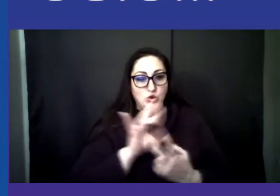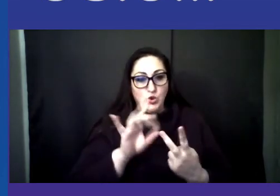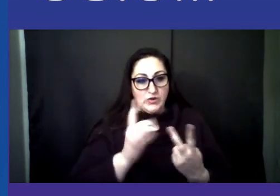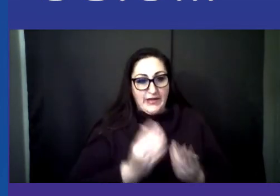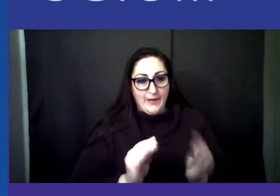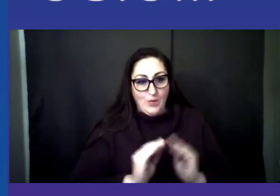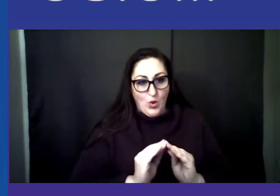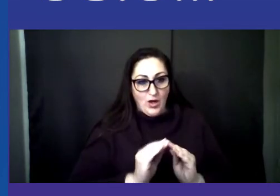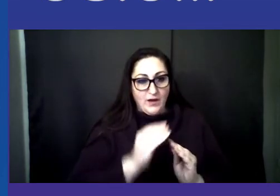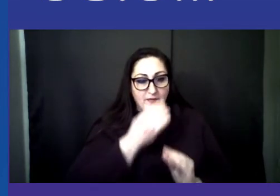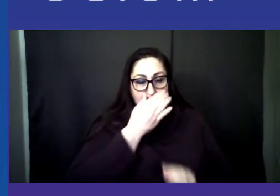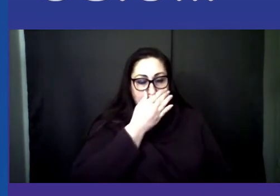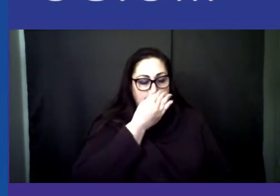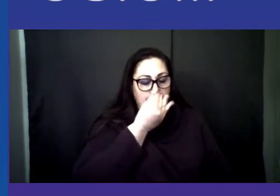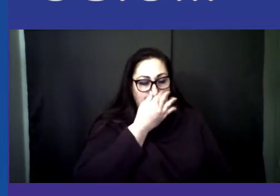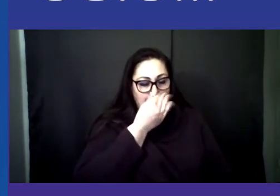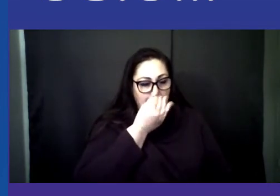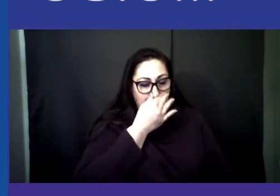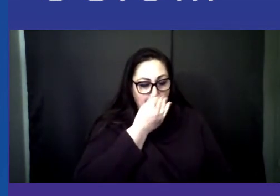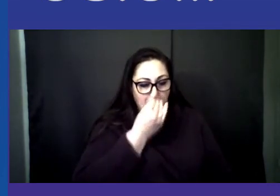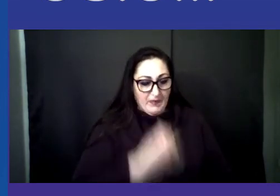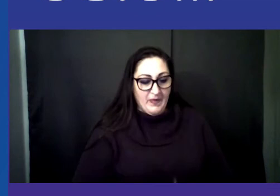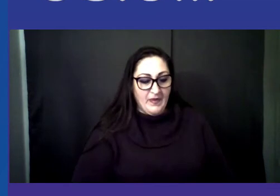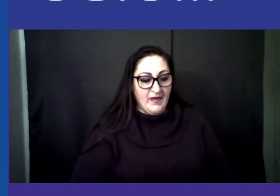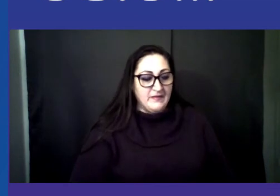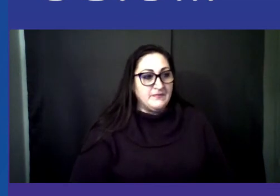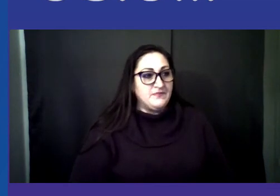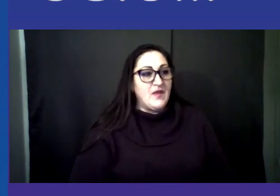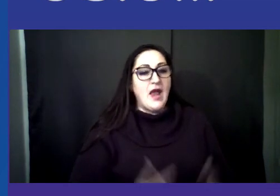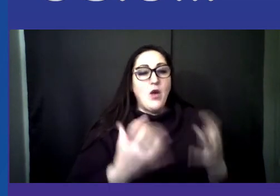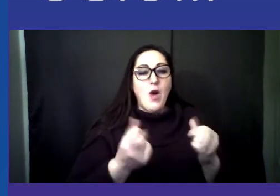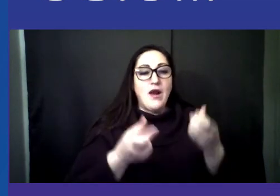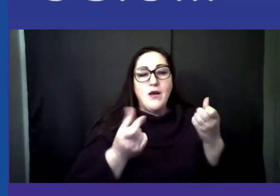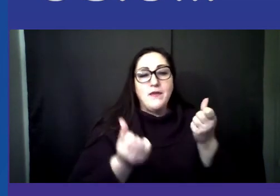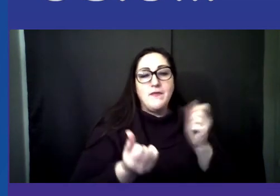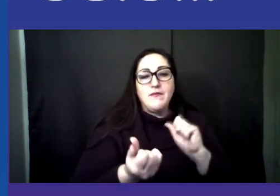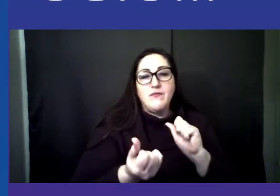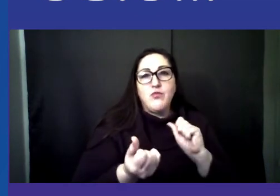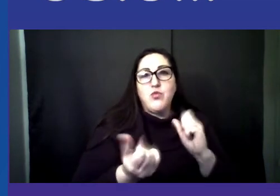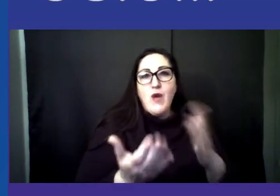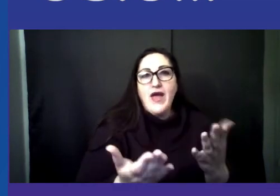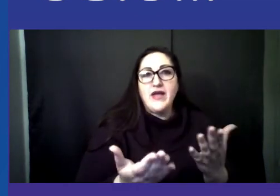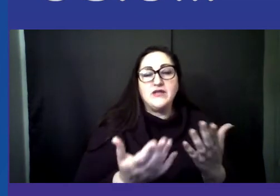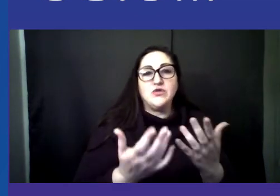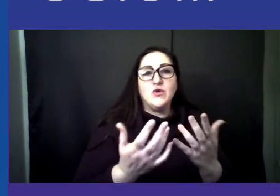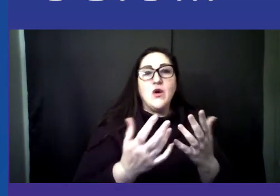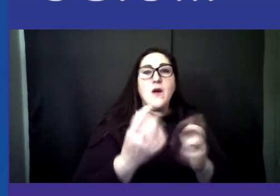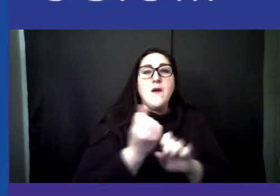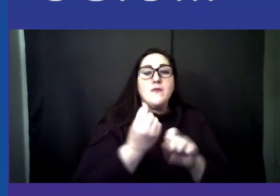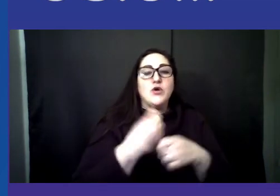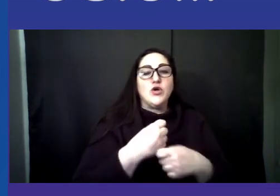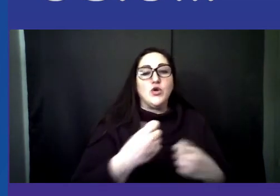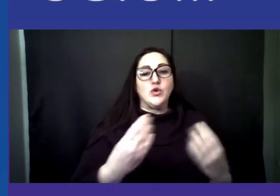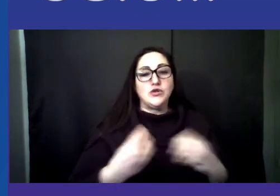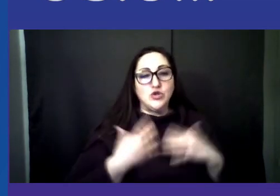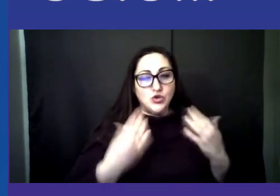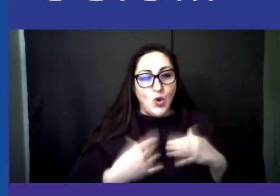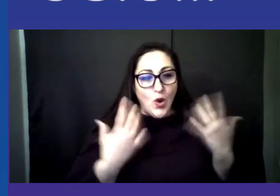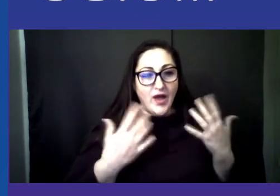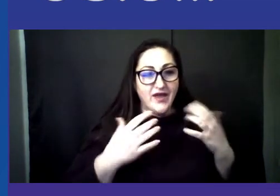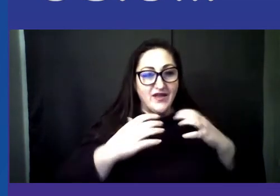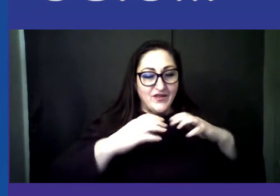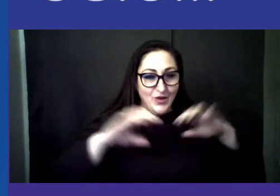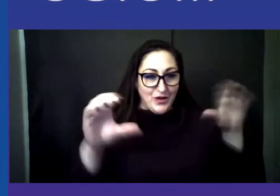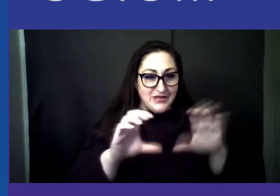or whatever for producing joy through vigilance. And for me, a lot of that is partying